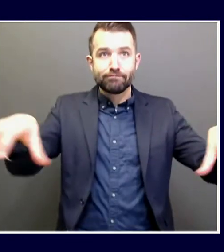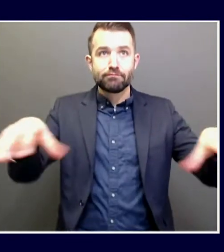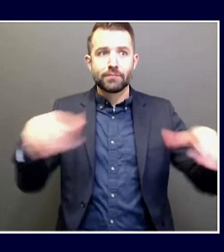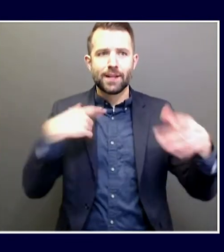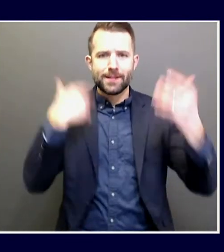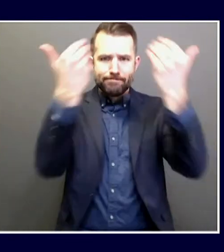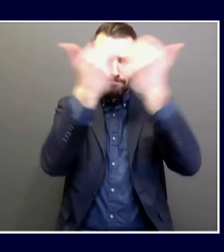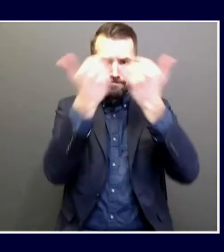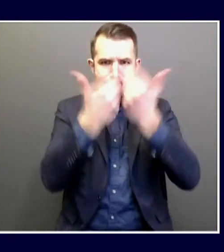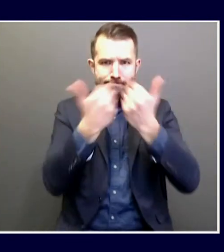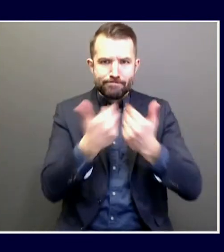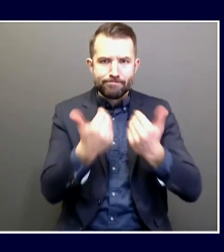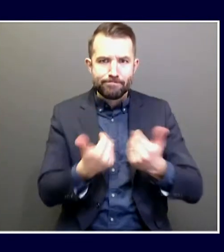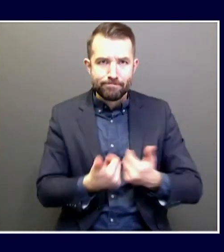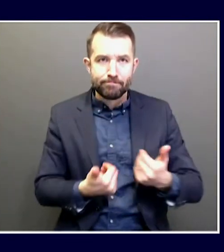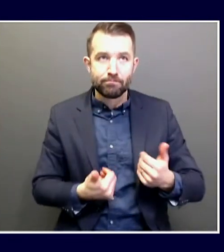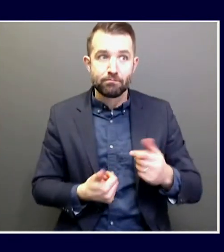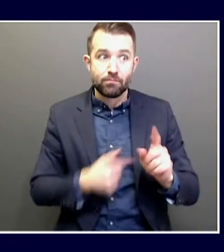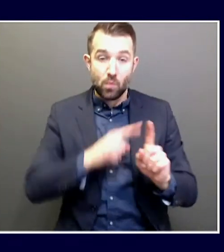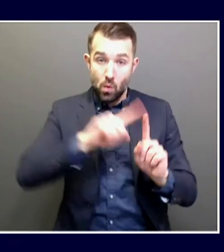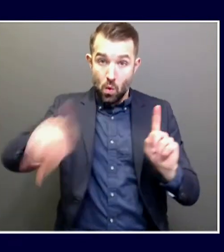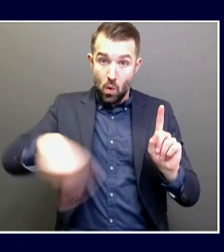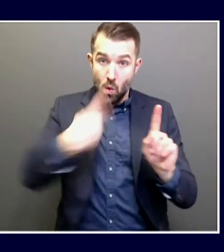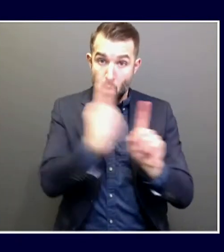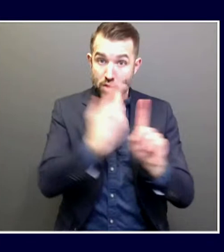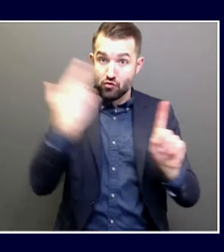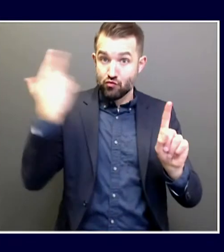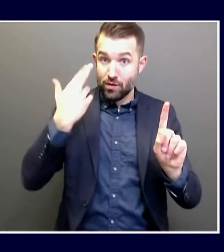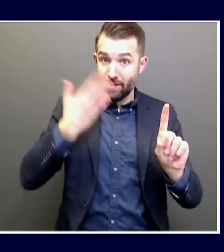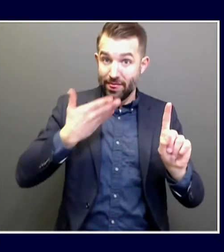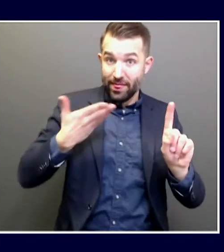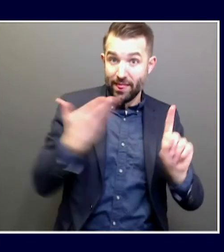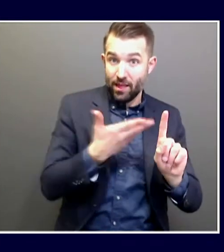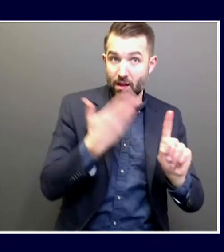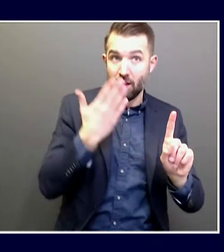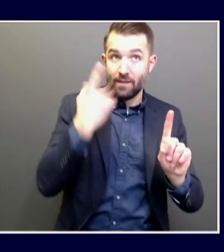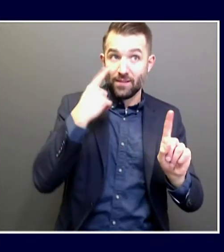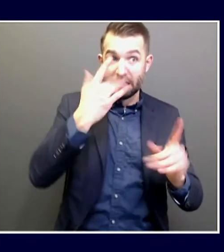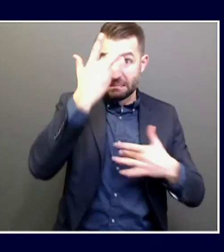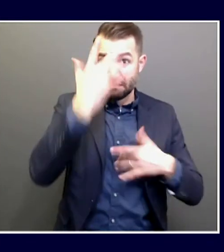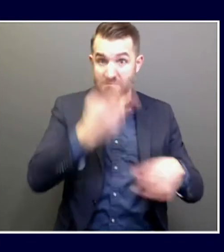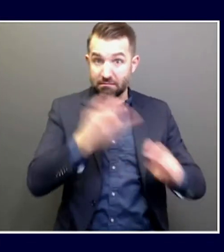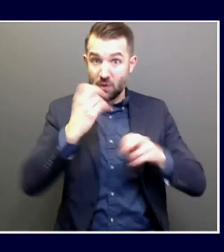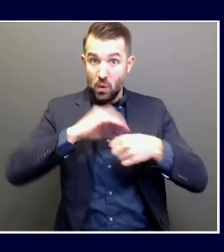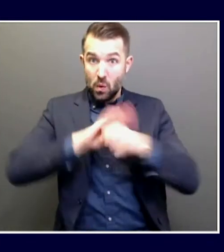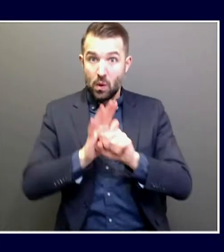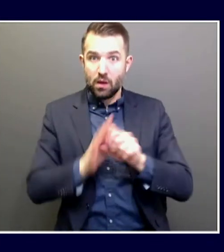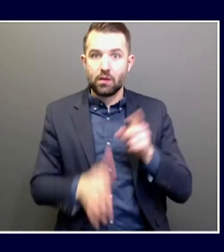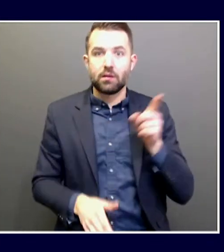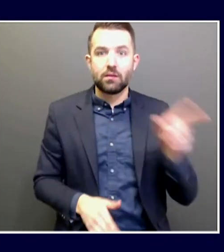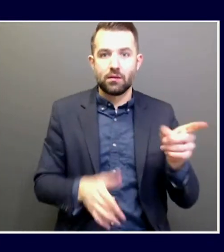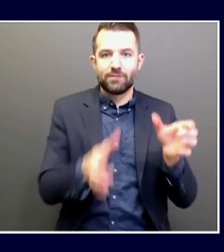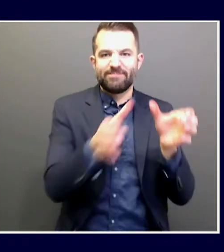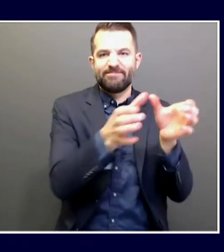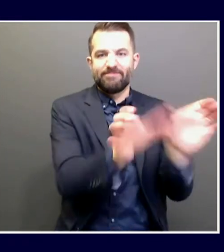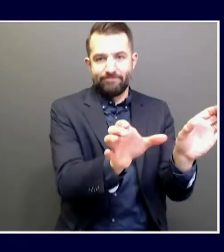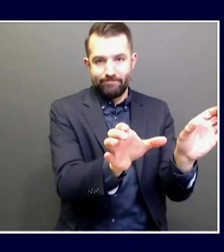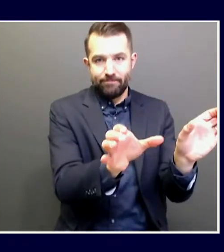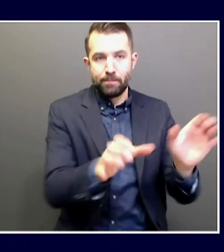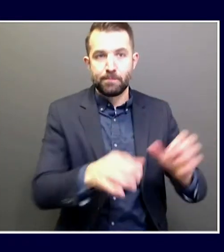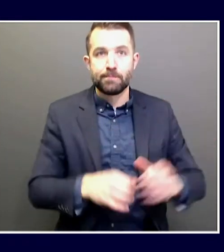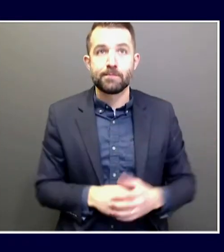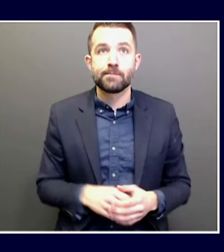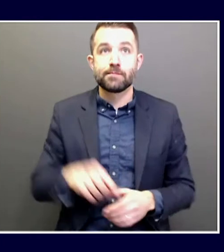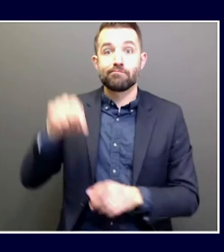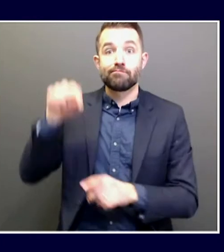things, that when it comes to the hospital and a hospital that's under stress and strain, it doesn't quite matter whether the patient who's coming